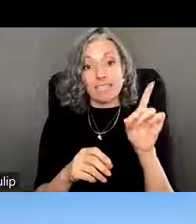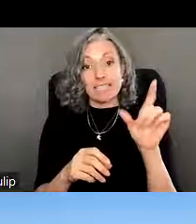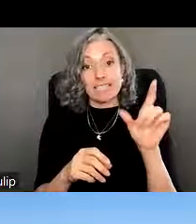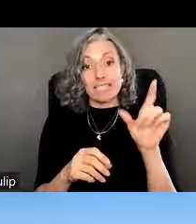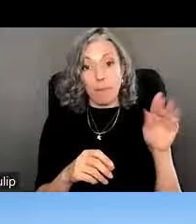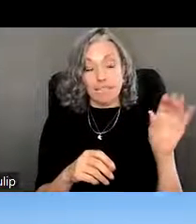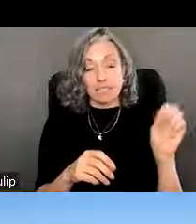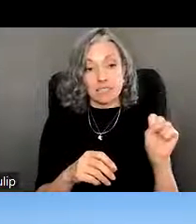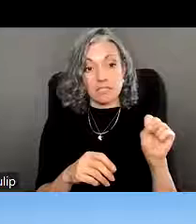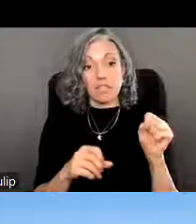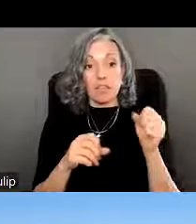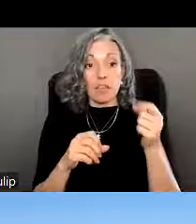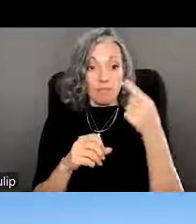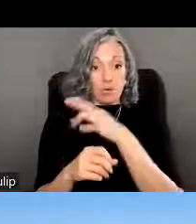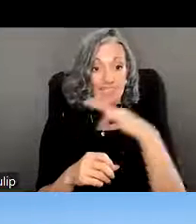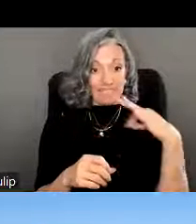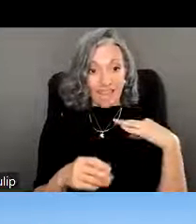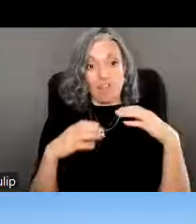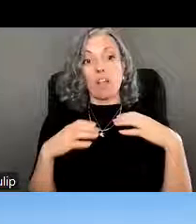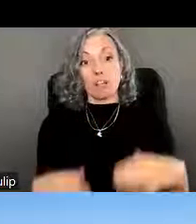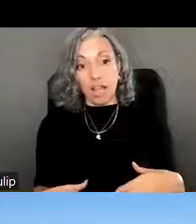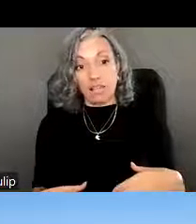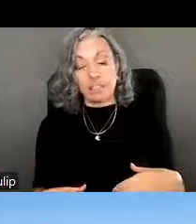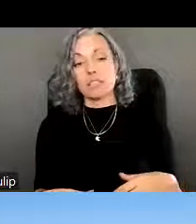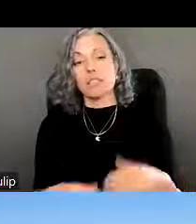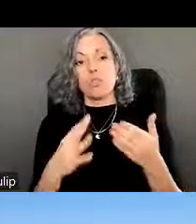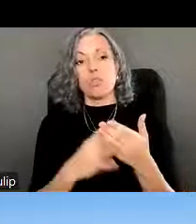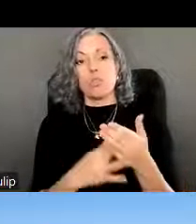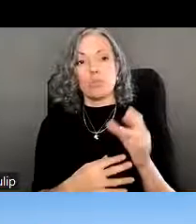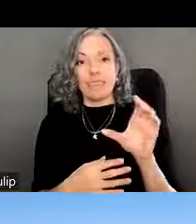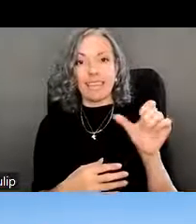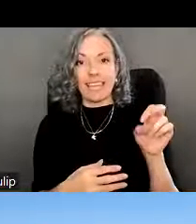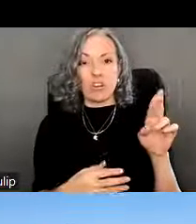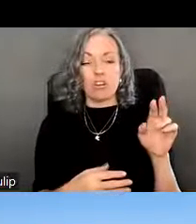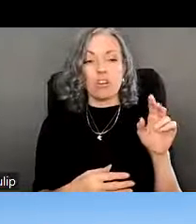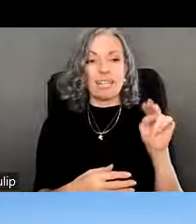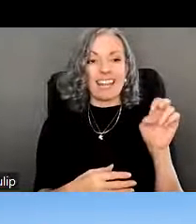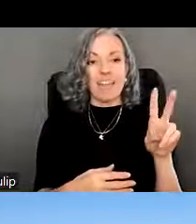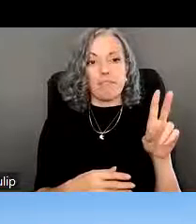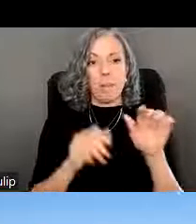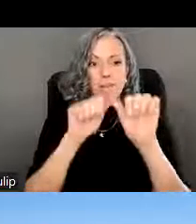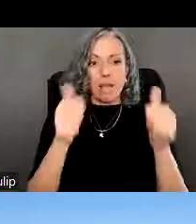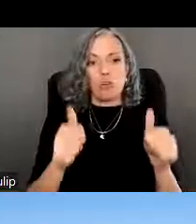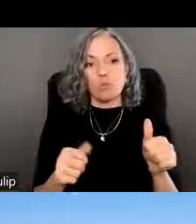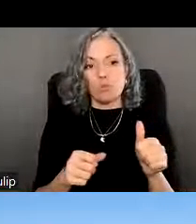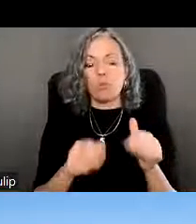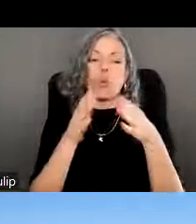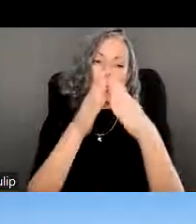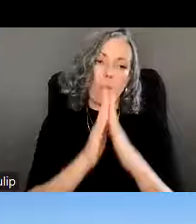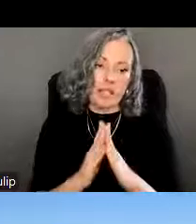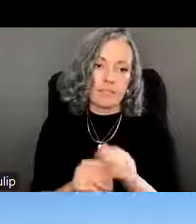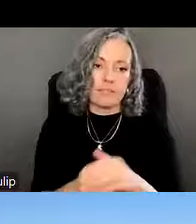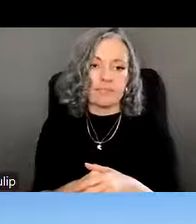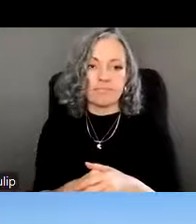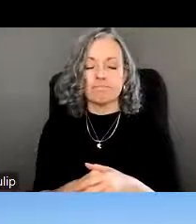It's also available to clients through the CareNav model or through request. Next slide, please.